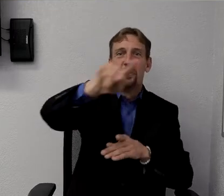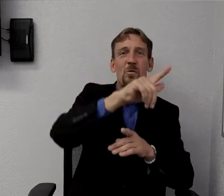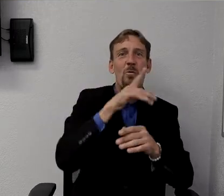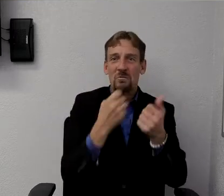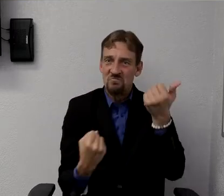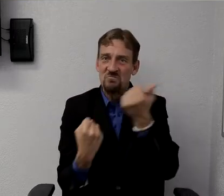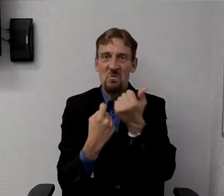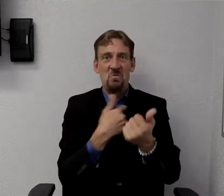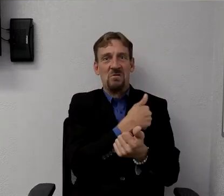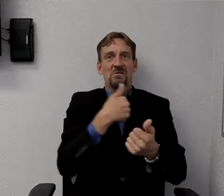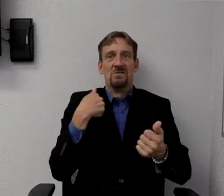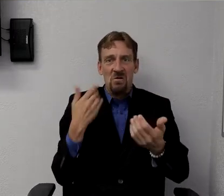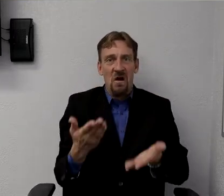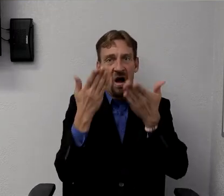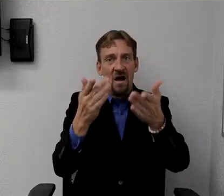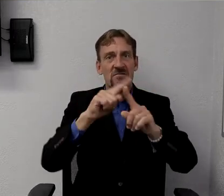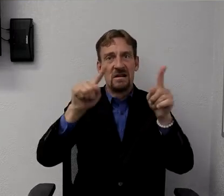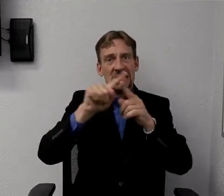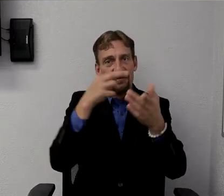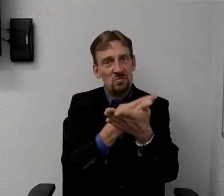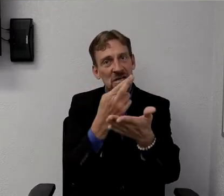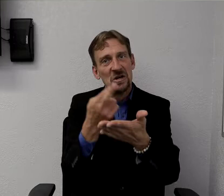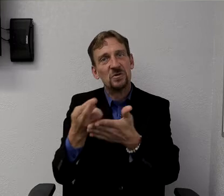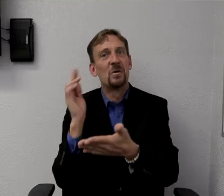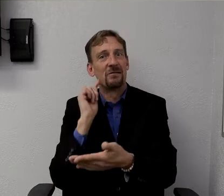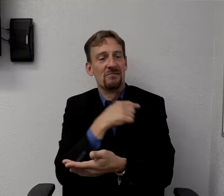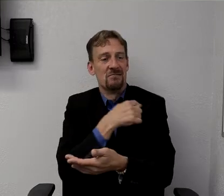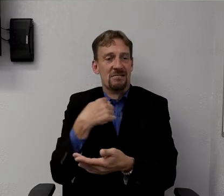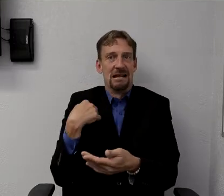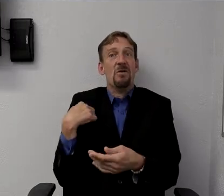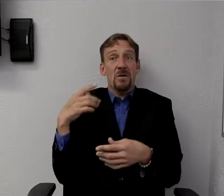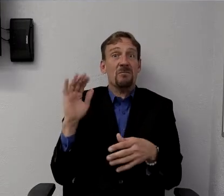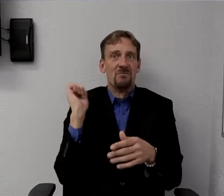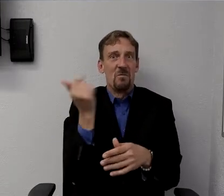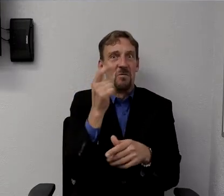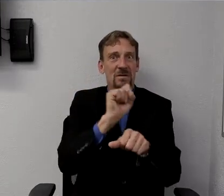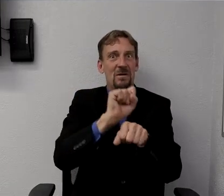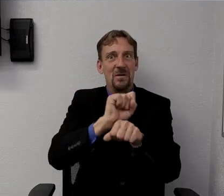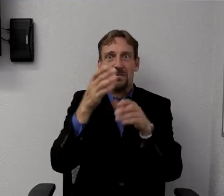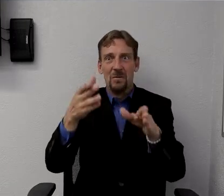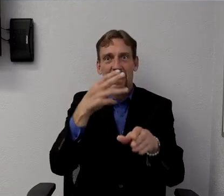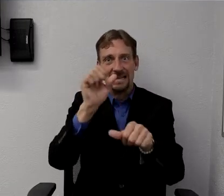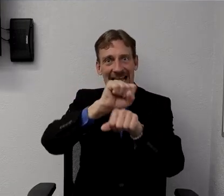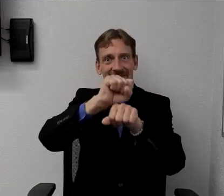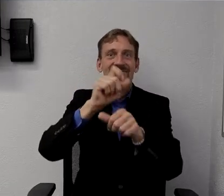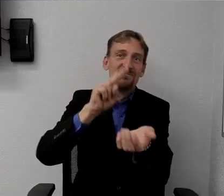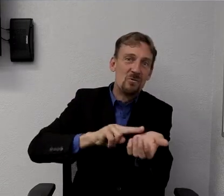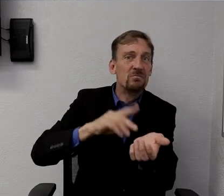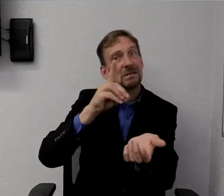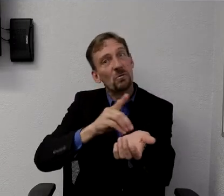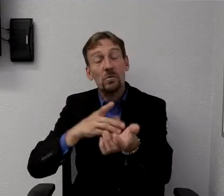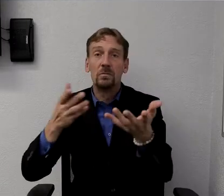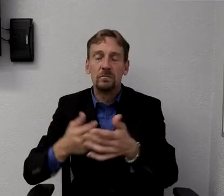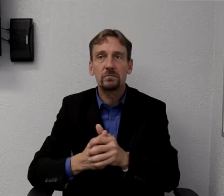kind of resources to our employees and physicians is just remarkable. So let's talk about PPE. I